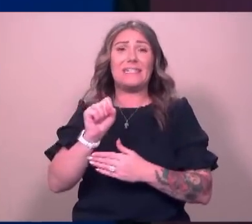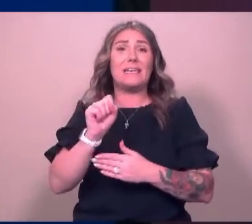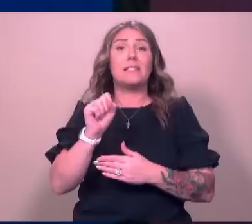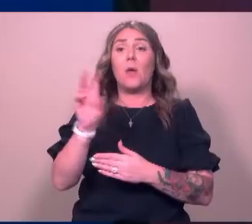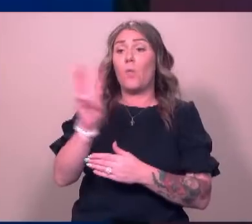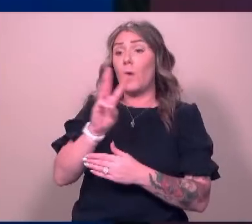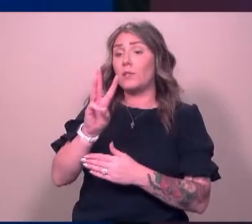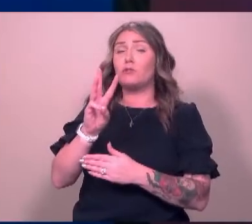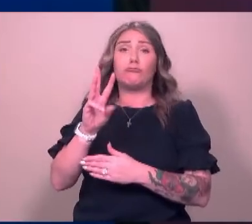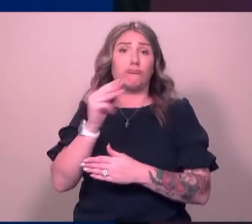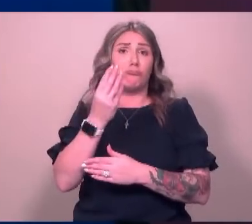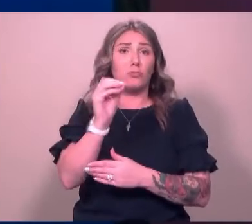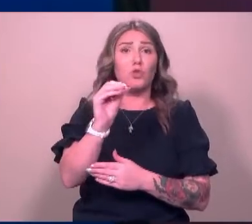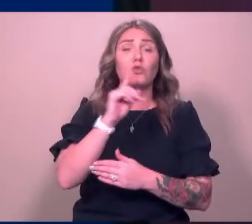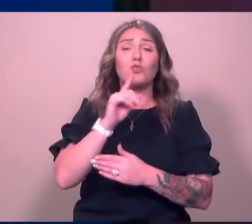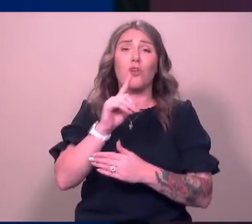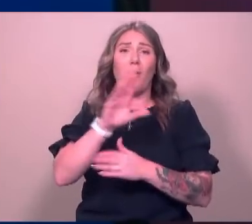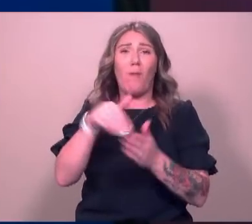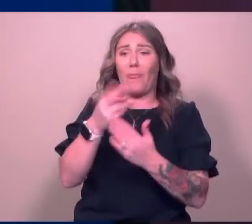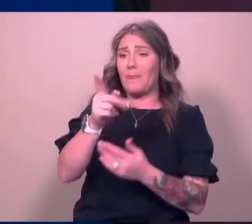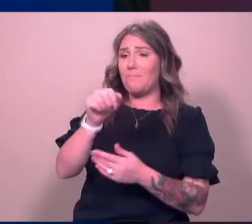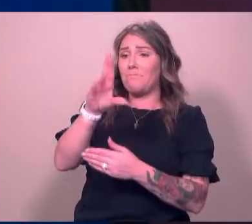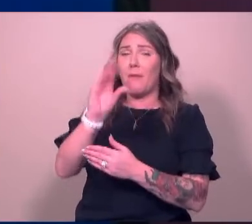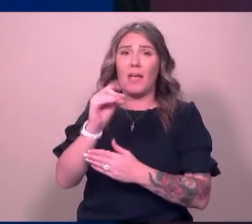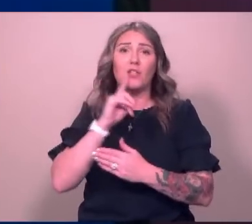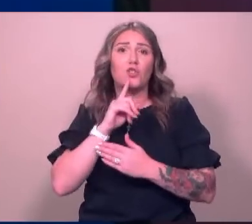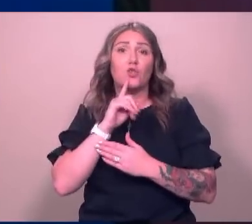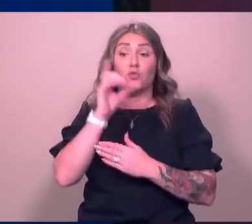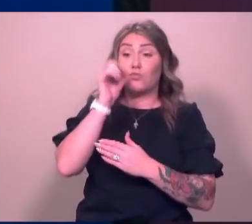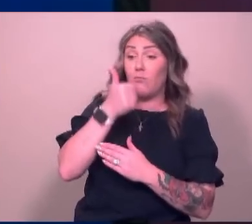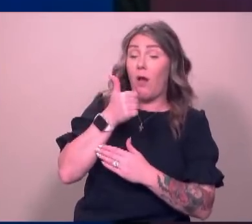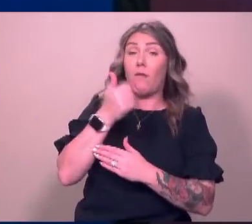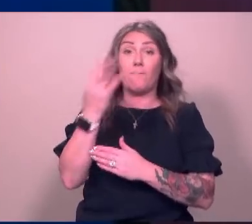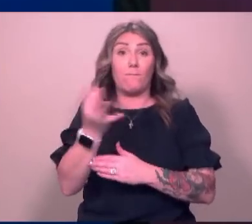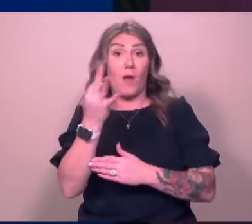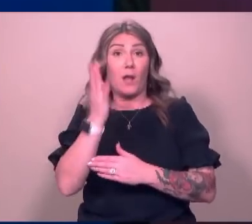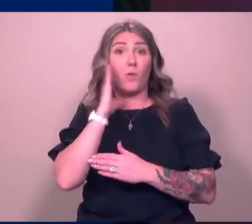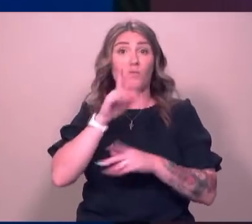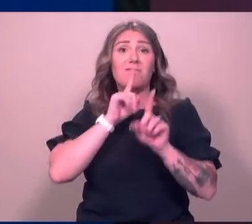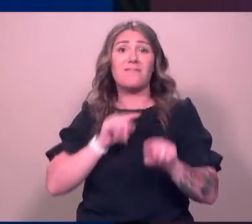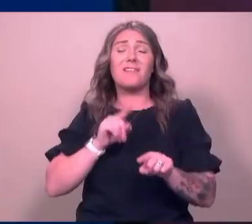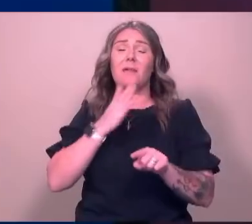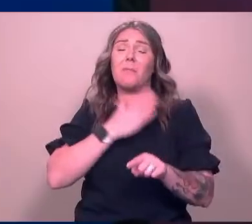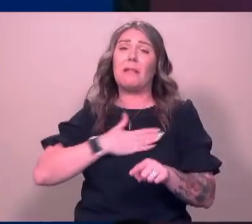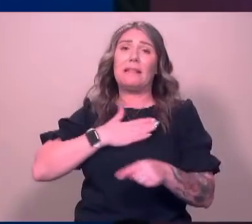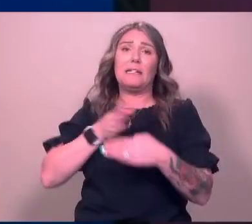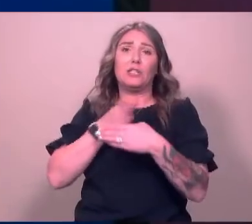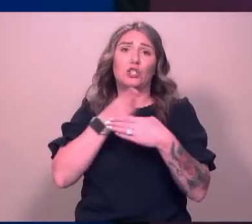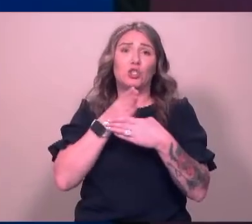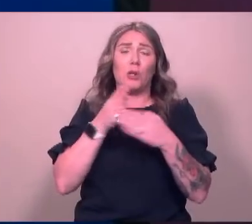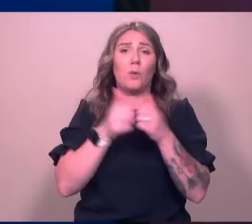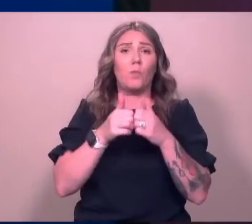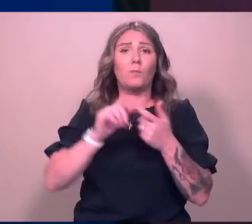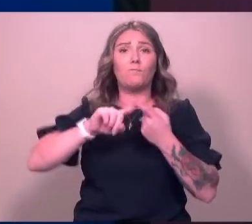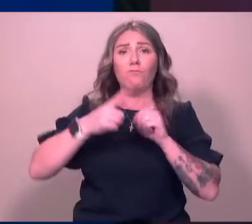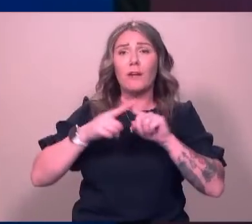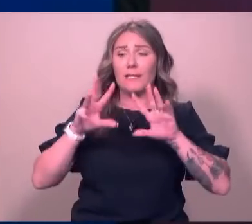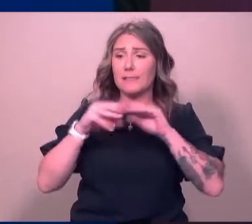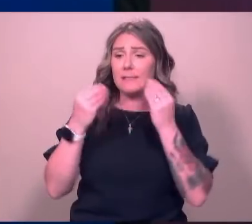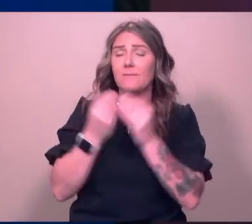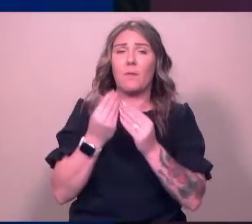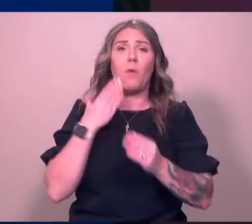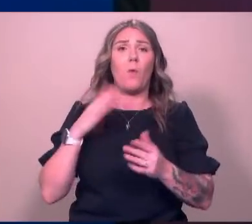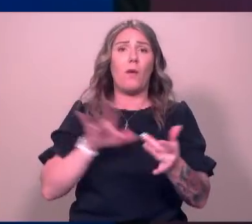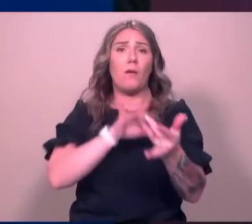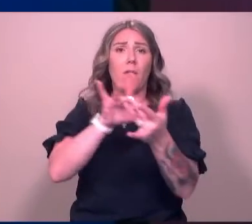And so tomorrow and on Friday, we're going to continue to answer those questions. Please share today's briefing with friends and family. We will reach out to media